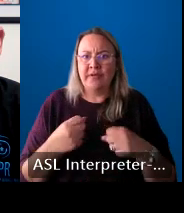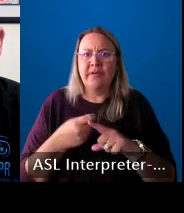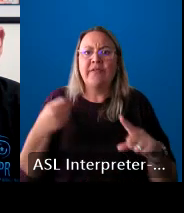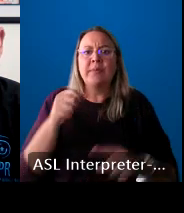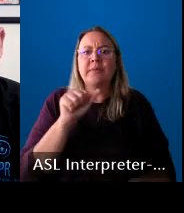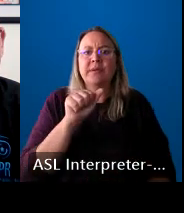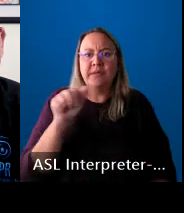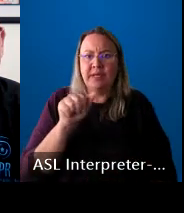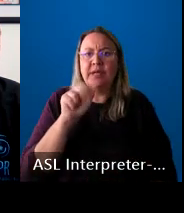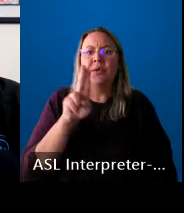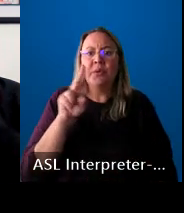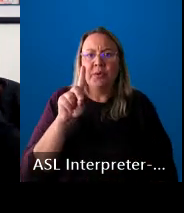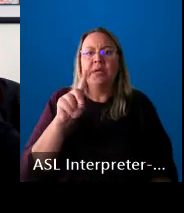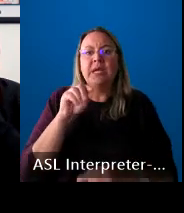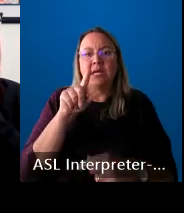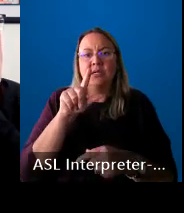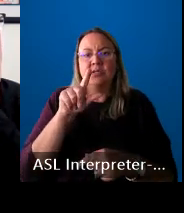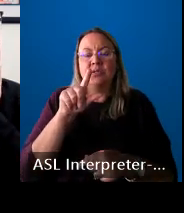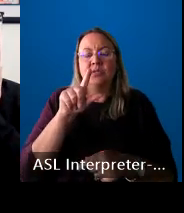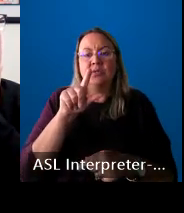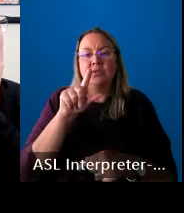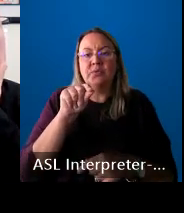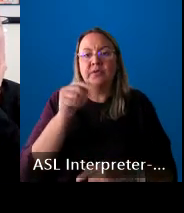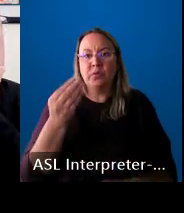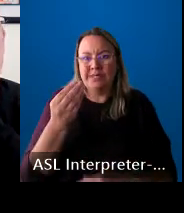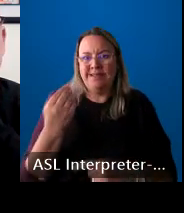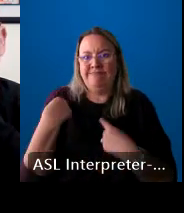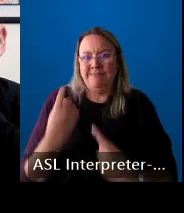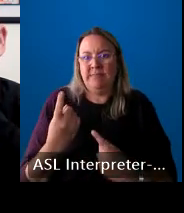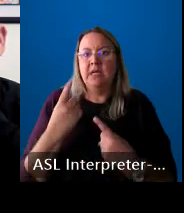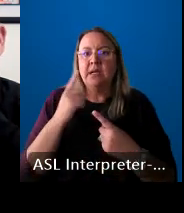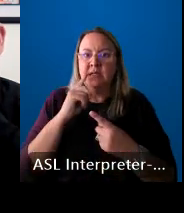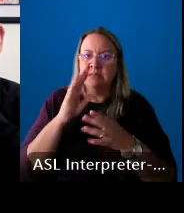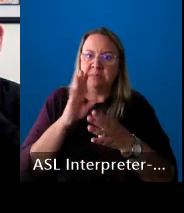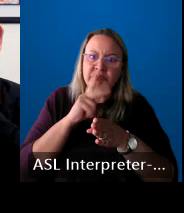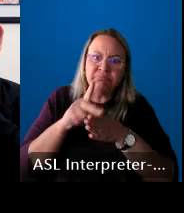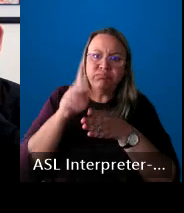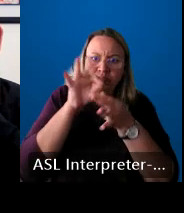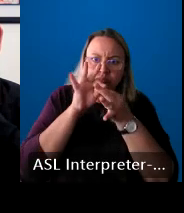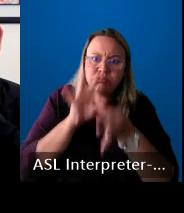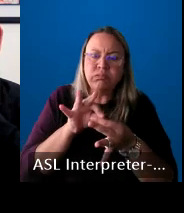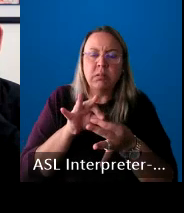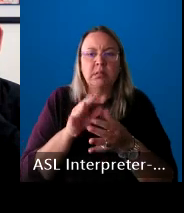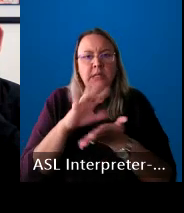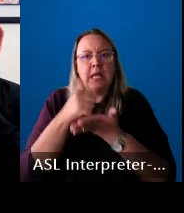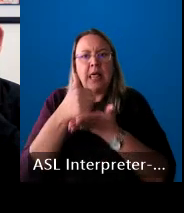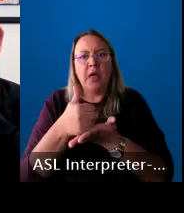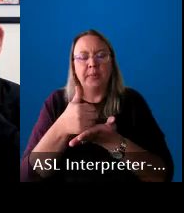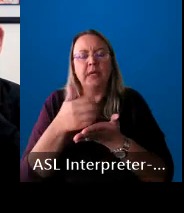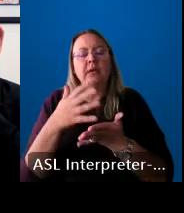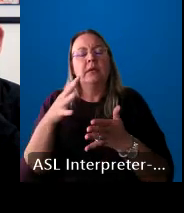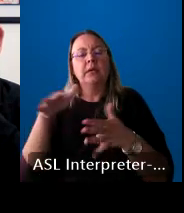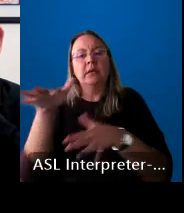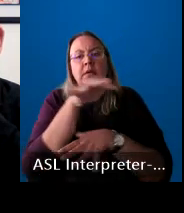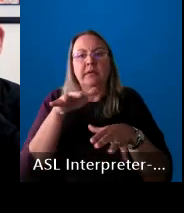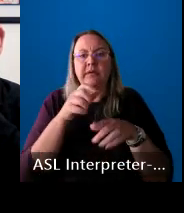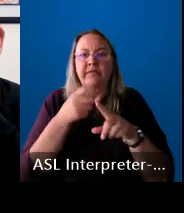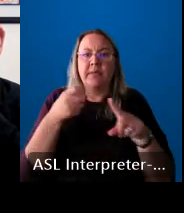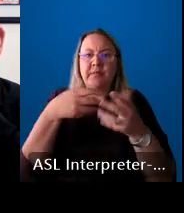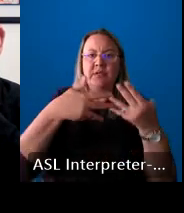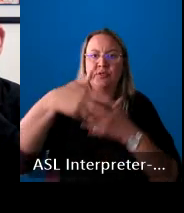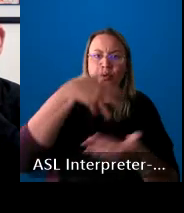disorder in July 2014 and has dedicated his professional career to alleviating the region's devastation from the social and